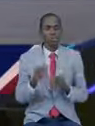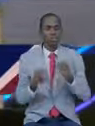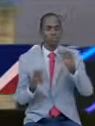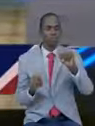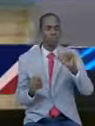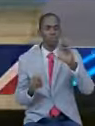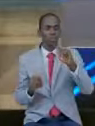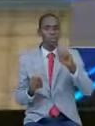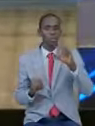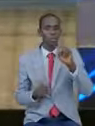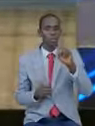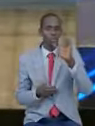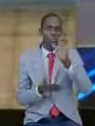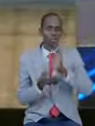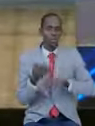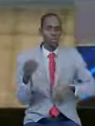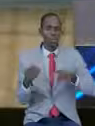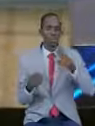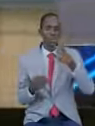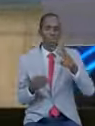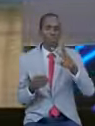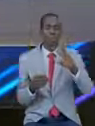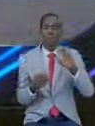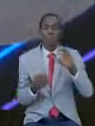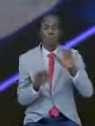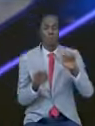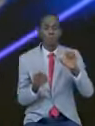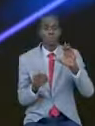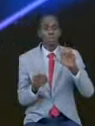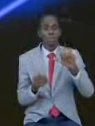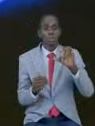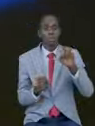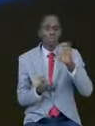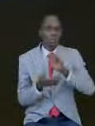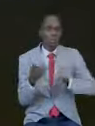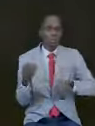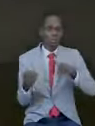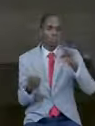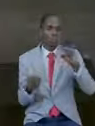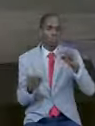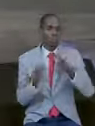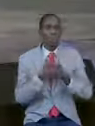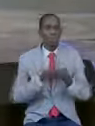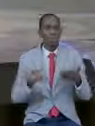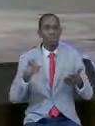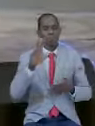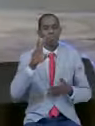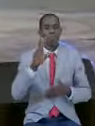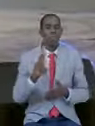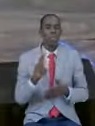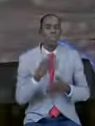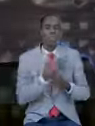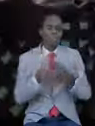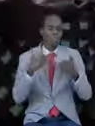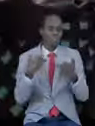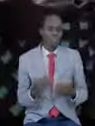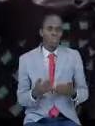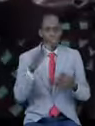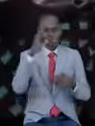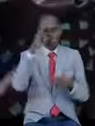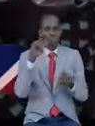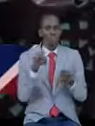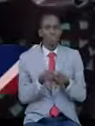32. Acts chapter 20 verse 32. And now, brethren,